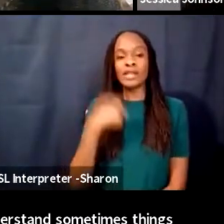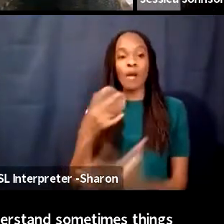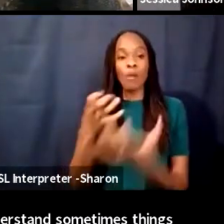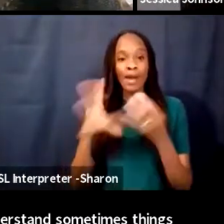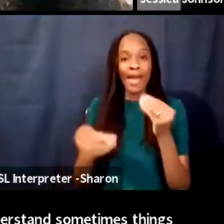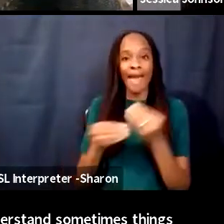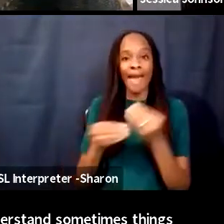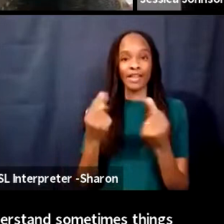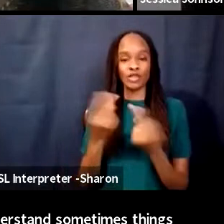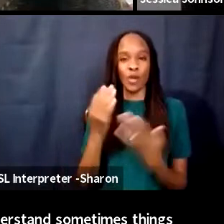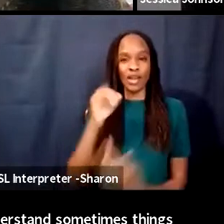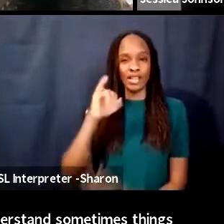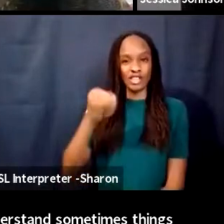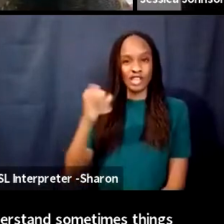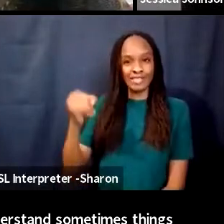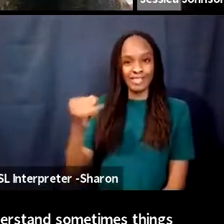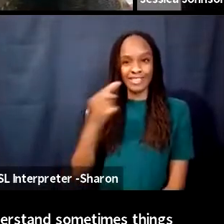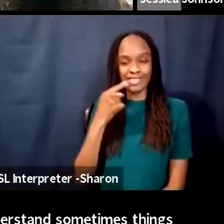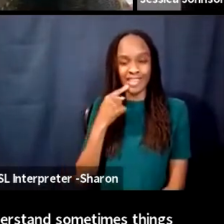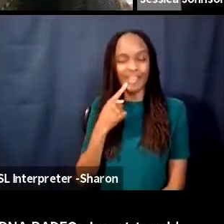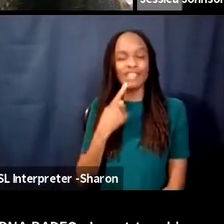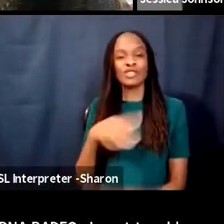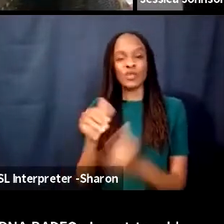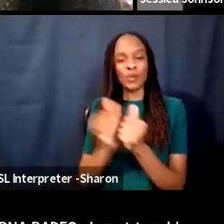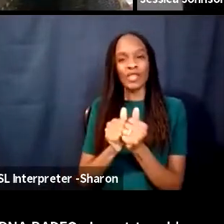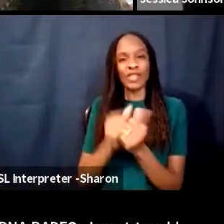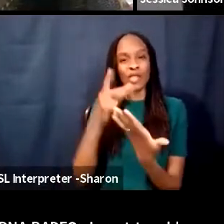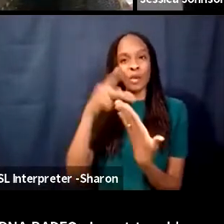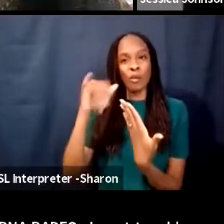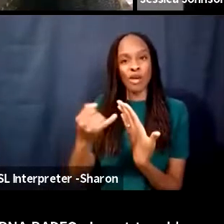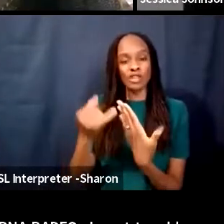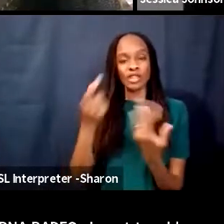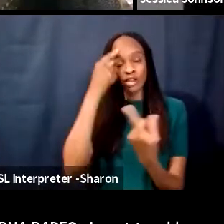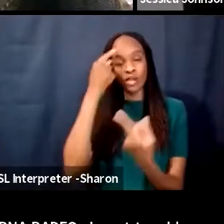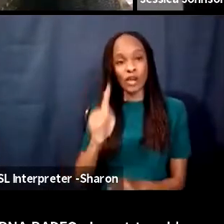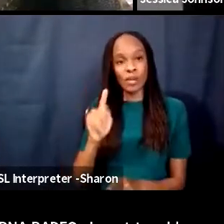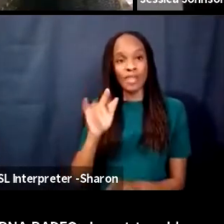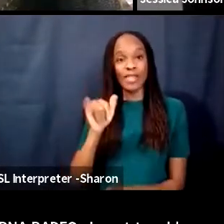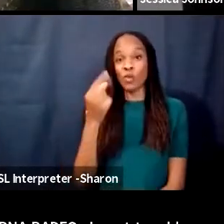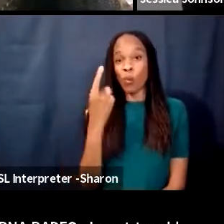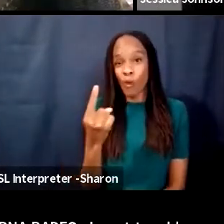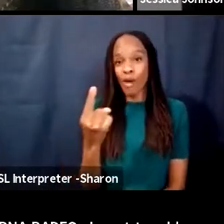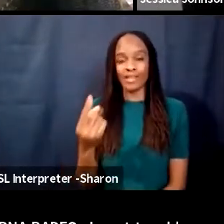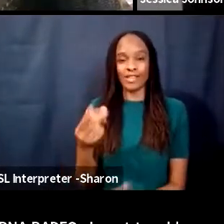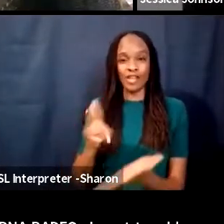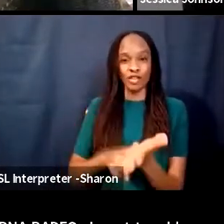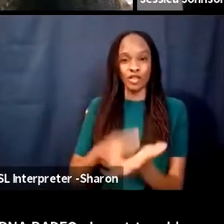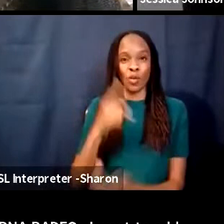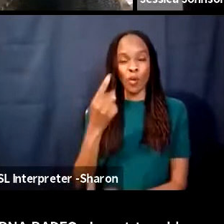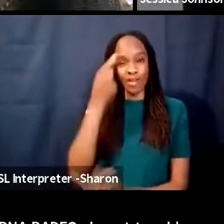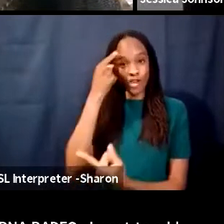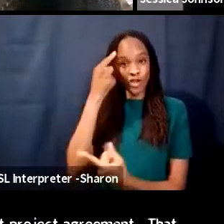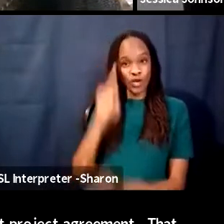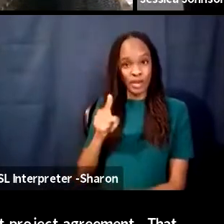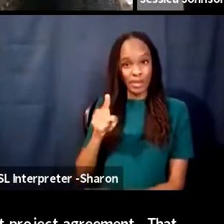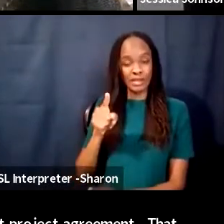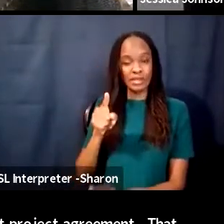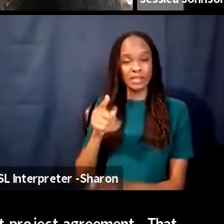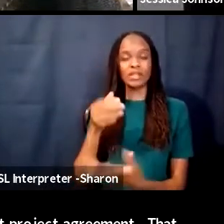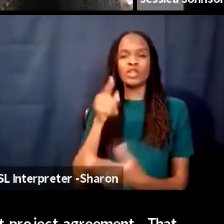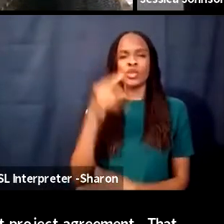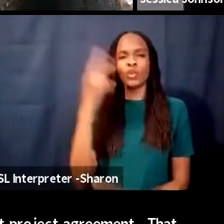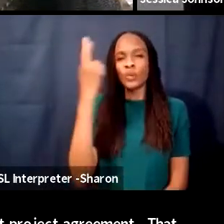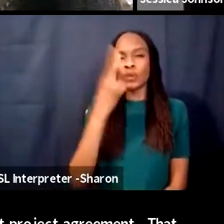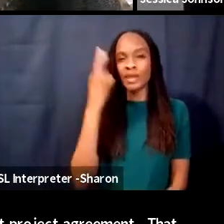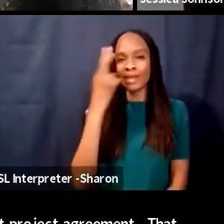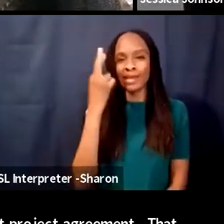particular, specifically to the micro budget project agreement. That is one contract, one agreement where you